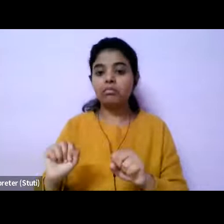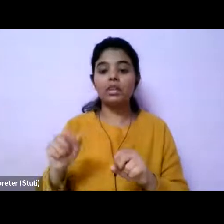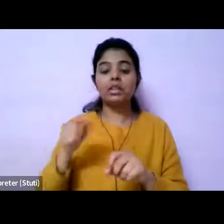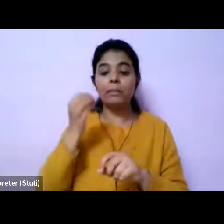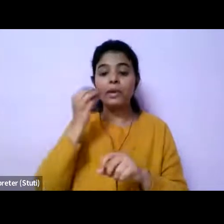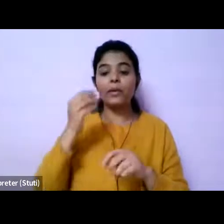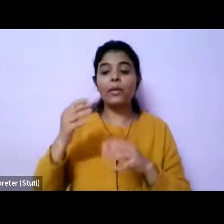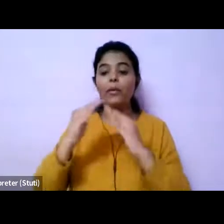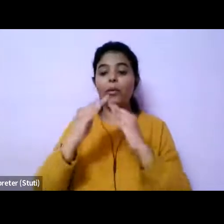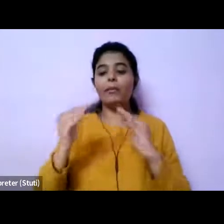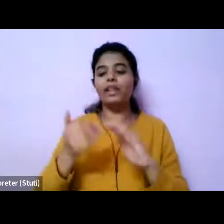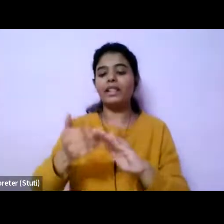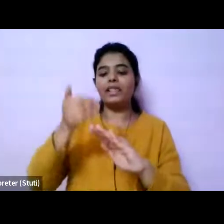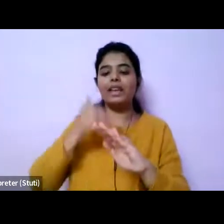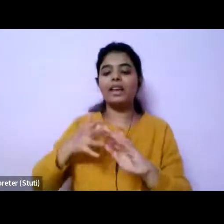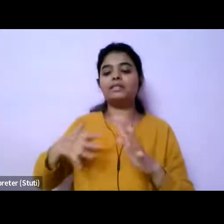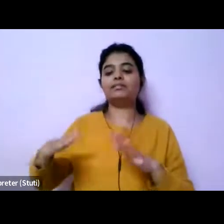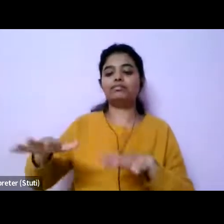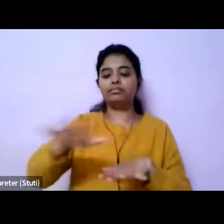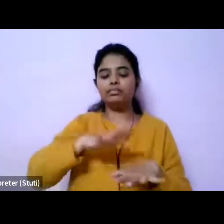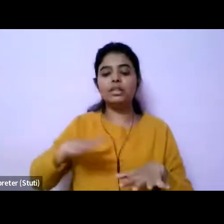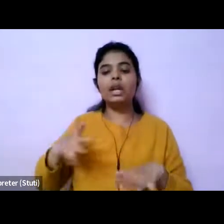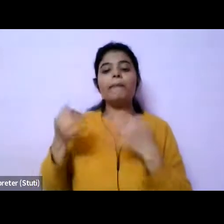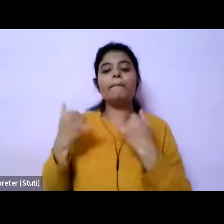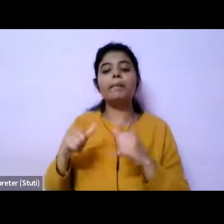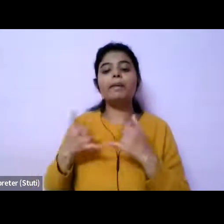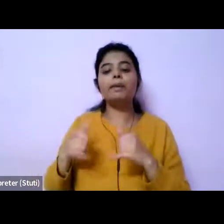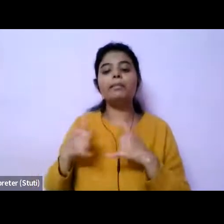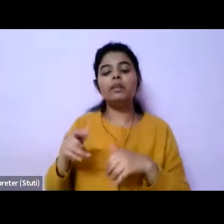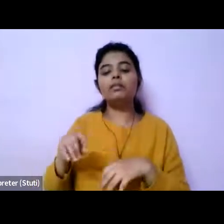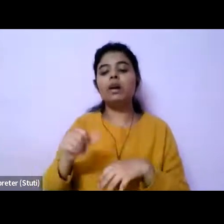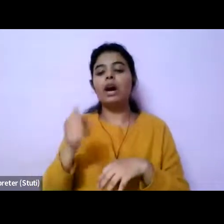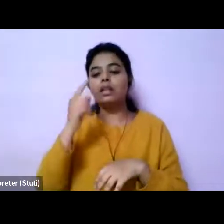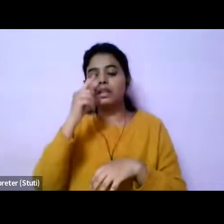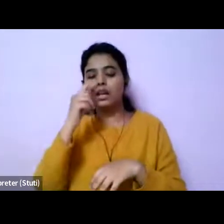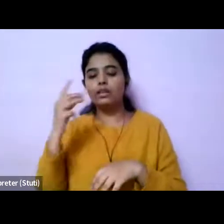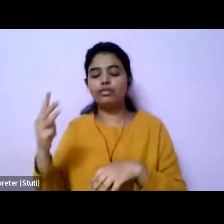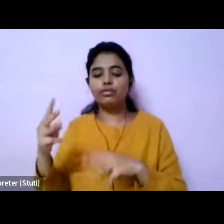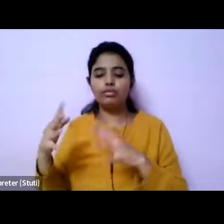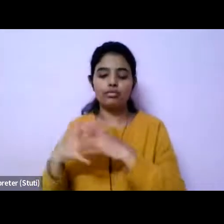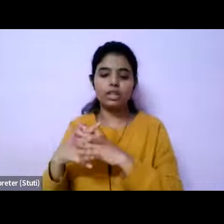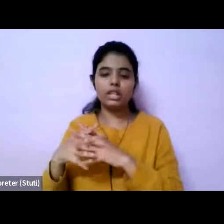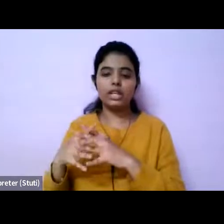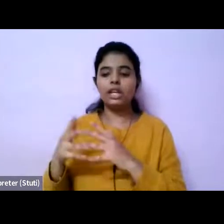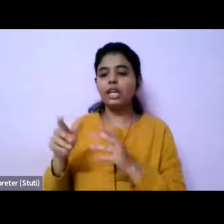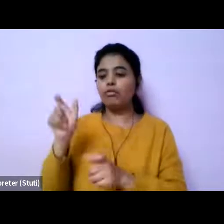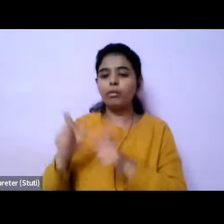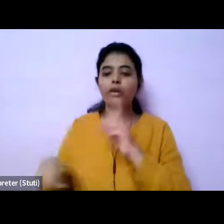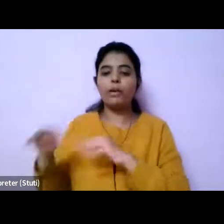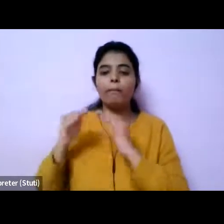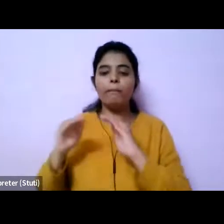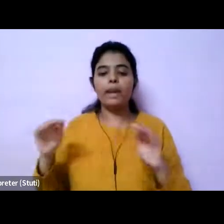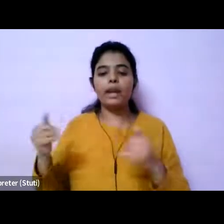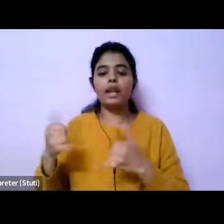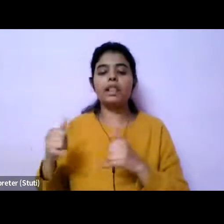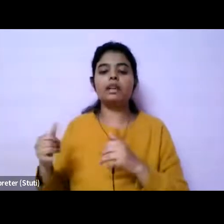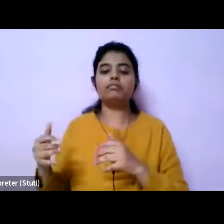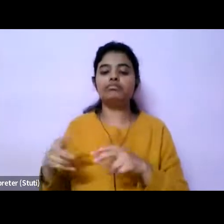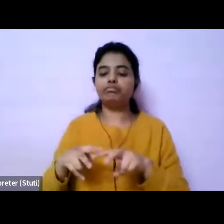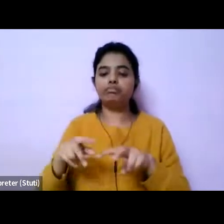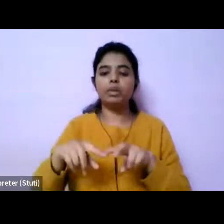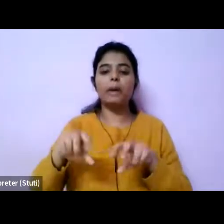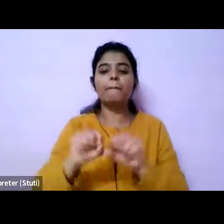background. Tara's prosthetic leg is not only asexual and machinic, but goes on to define